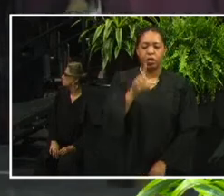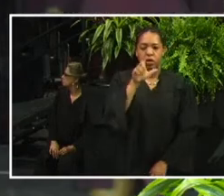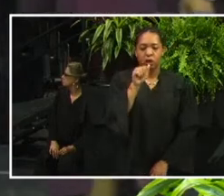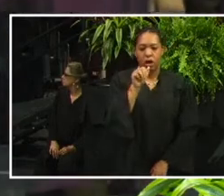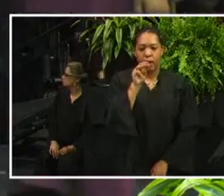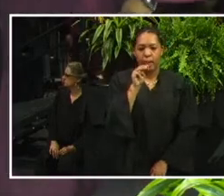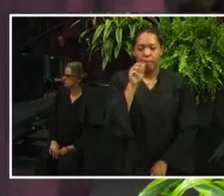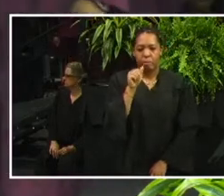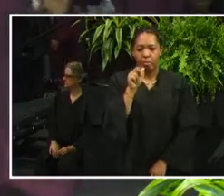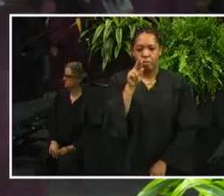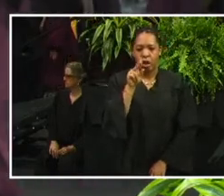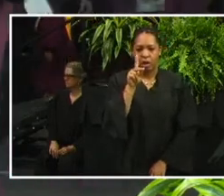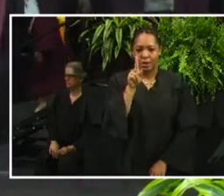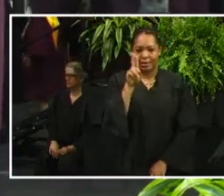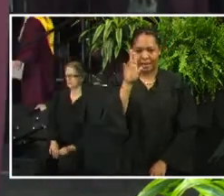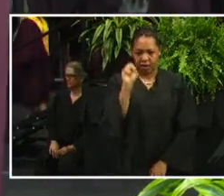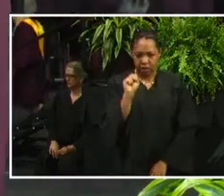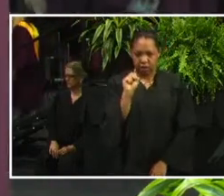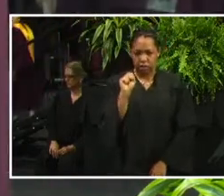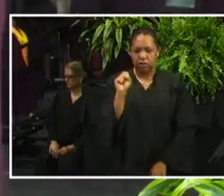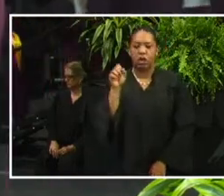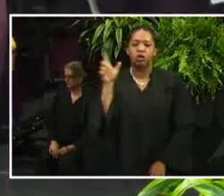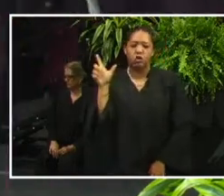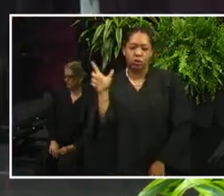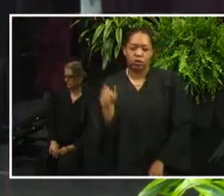LaMarcus Michael Compton Morrison.